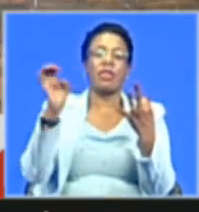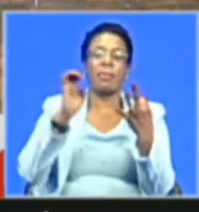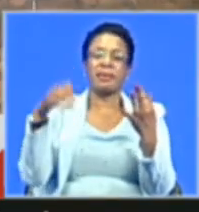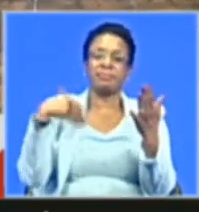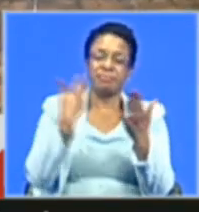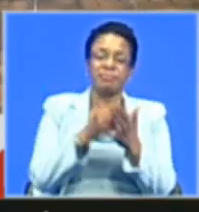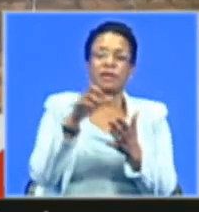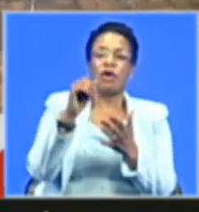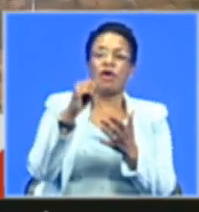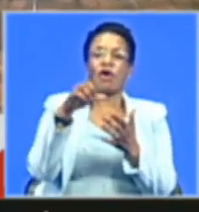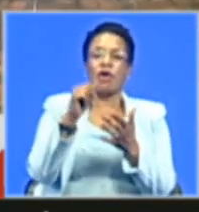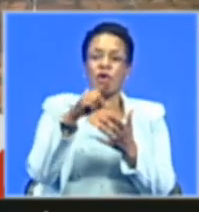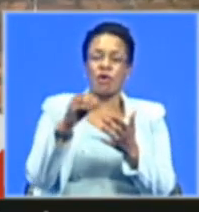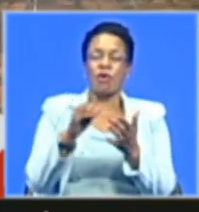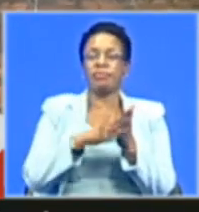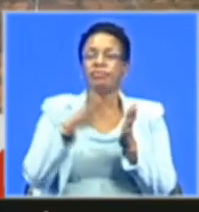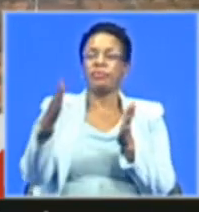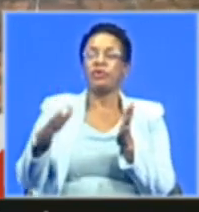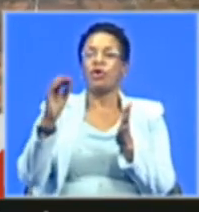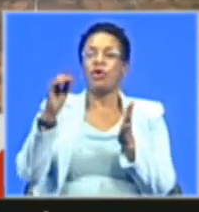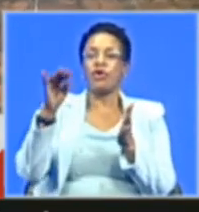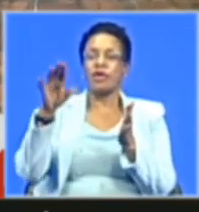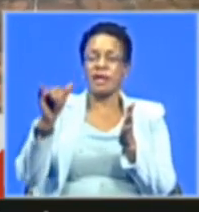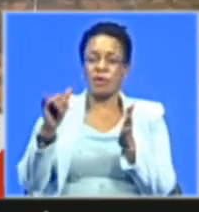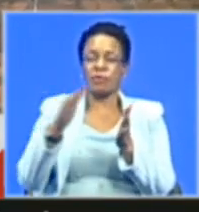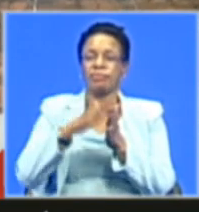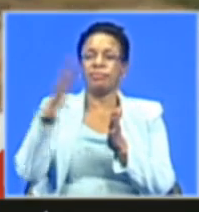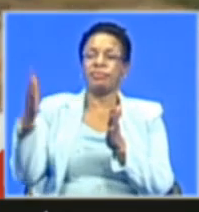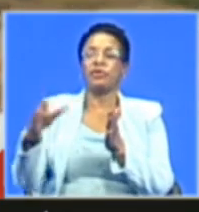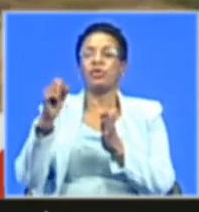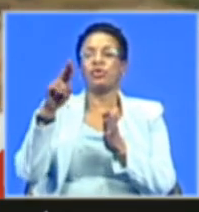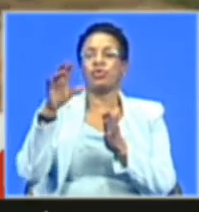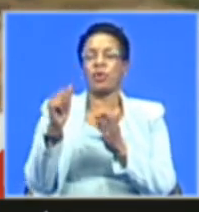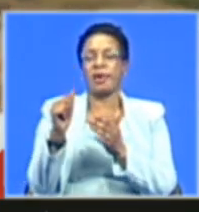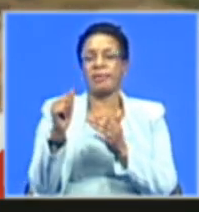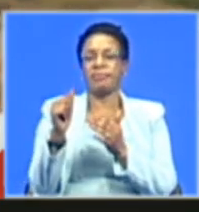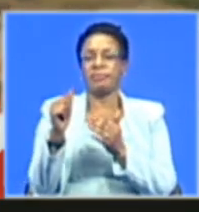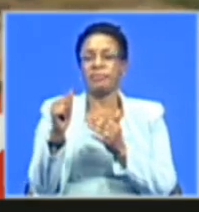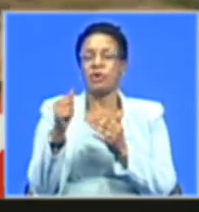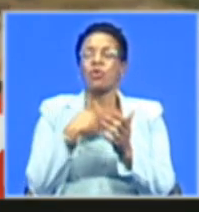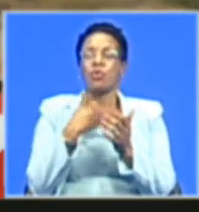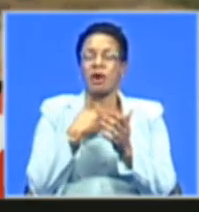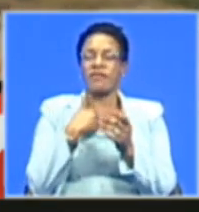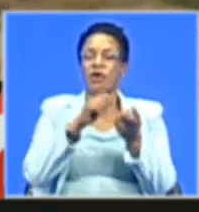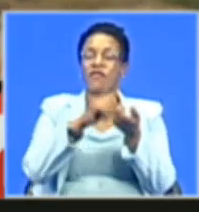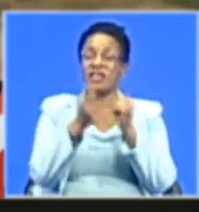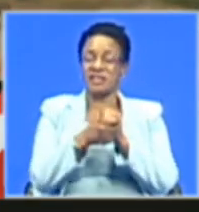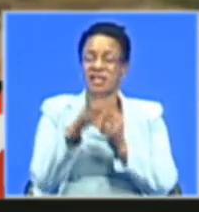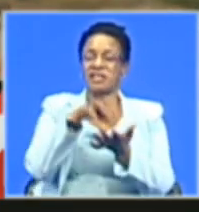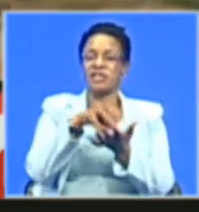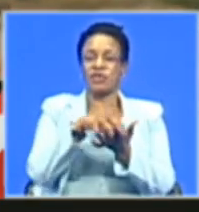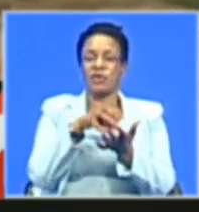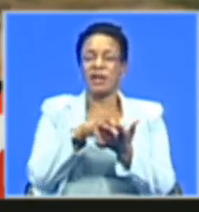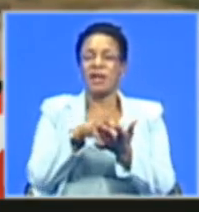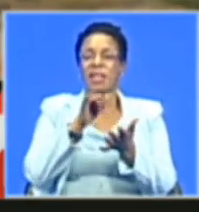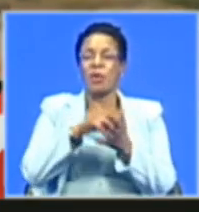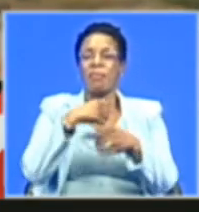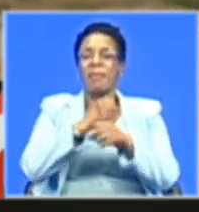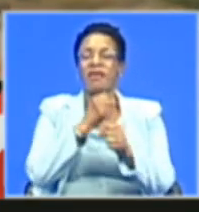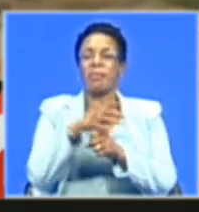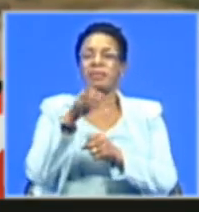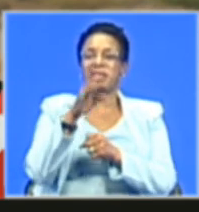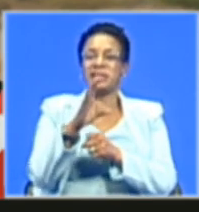Loglogo, Loglogo to Oldonyiro, and Oldonyiro to Suswa. Suswa, there will be a converter station that will be converting this power from DC